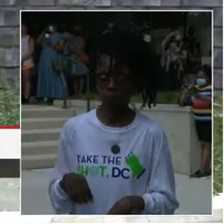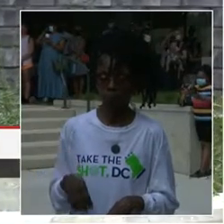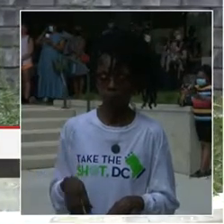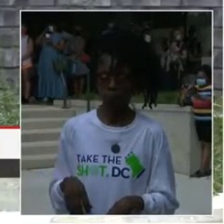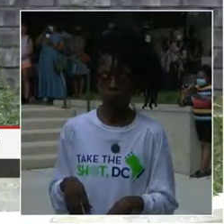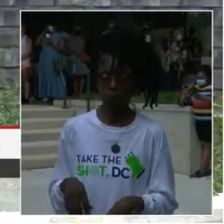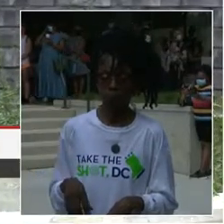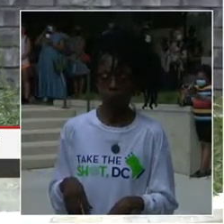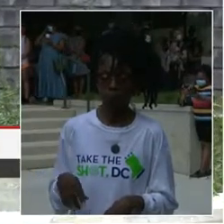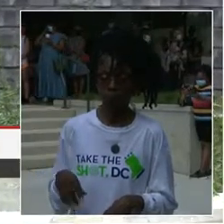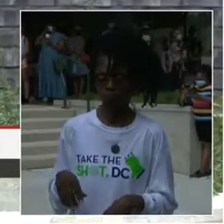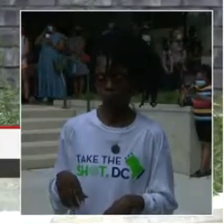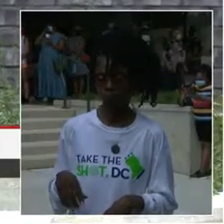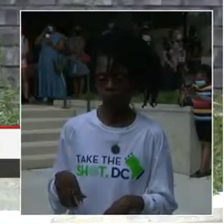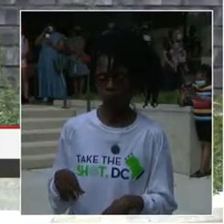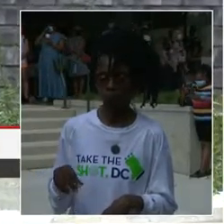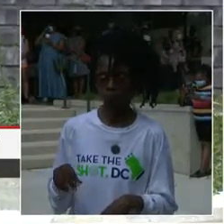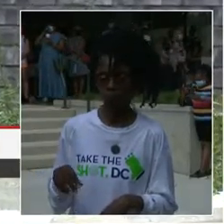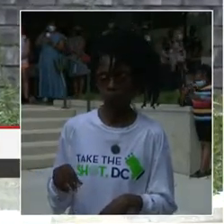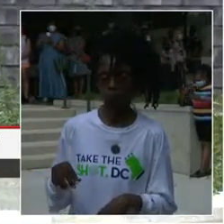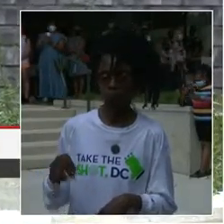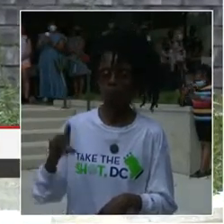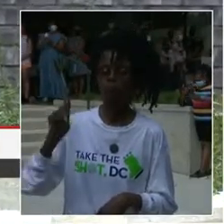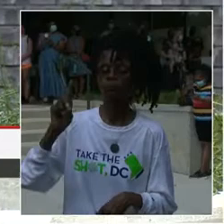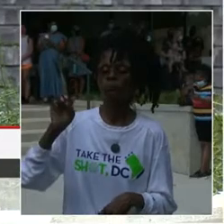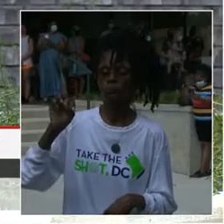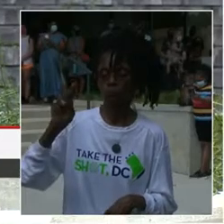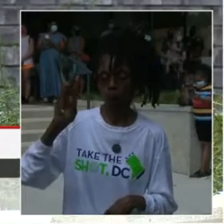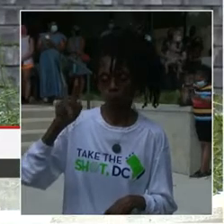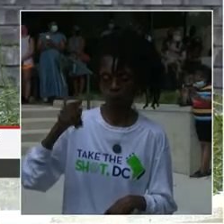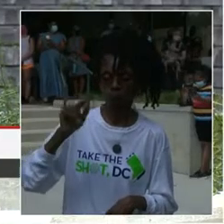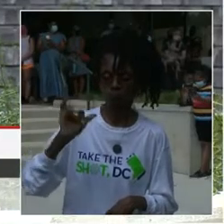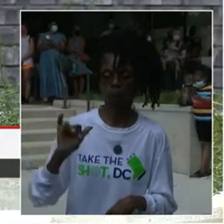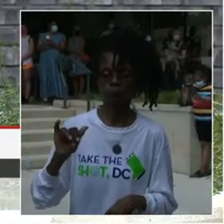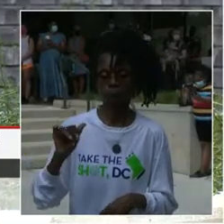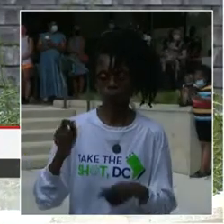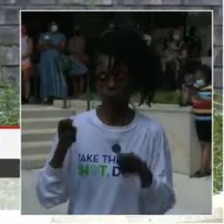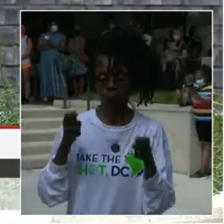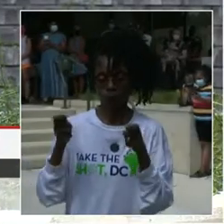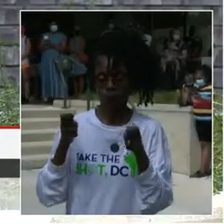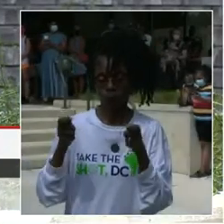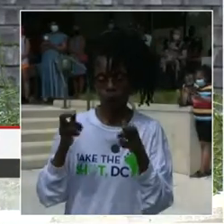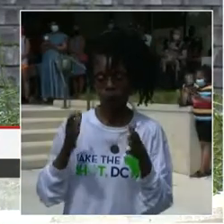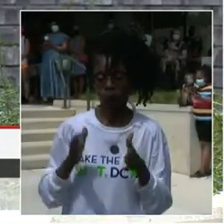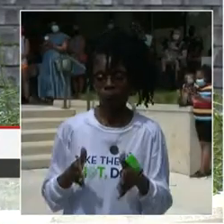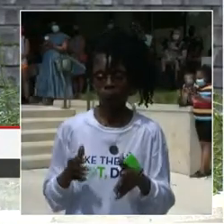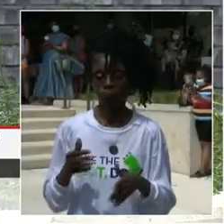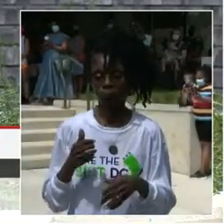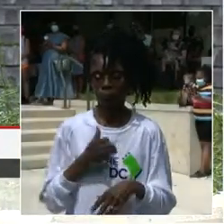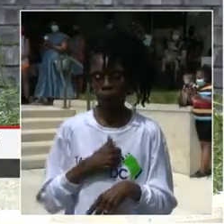General Services. Our director, Keith Allen,